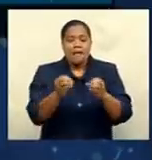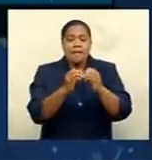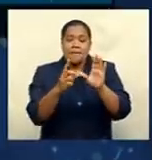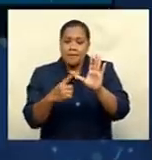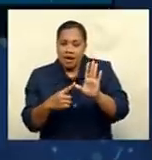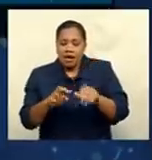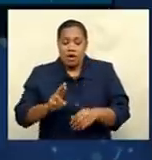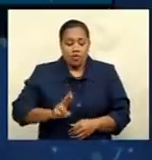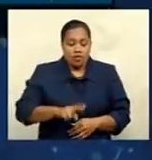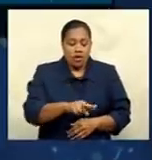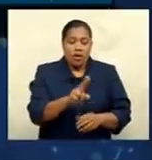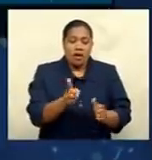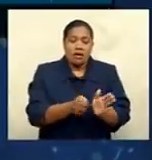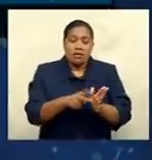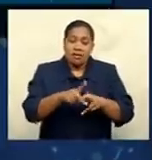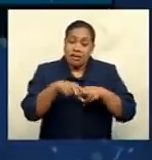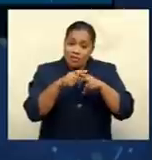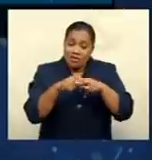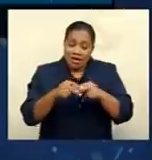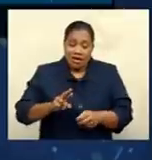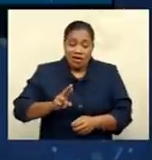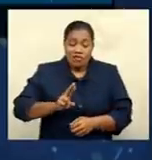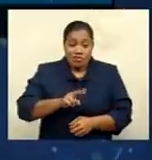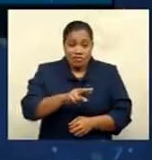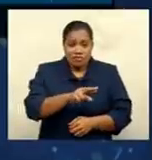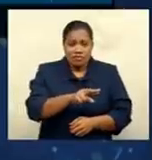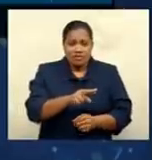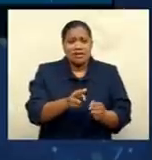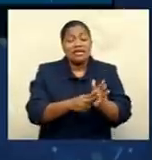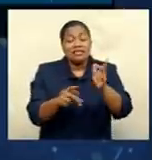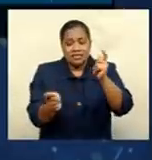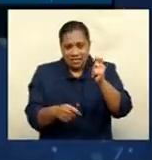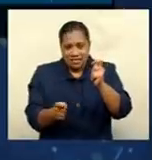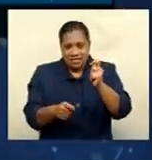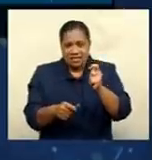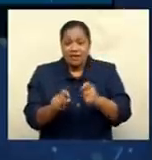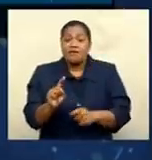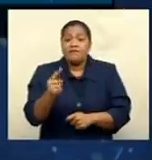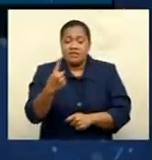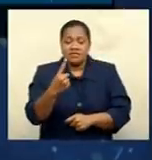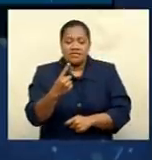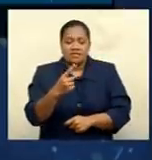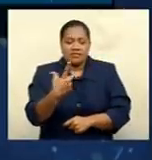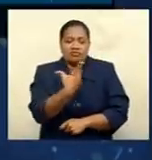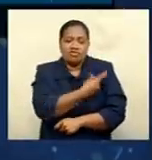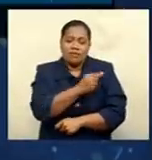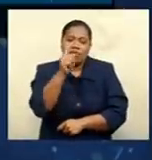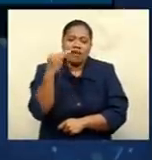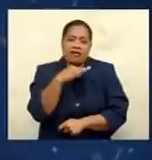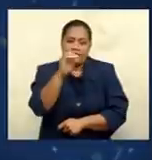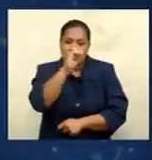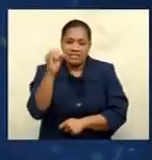Rewa, Nandronga and Tasiri, which are all 100% first jabbed. Next is Nandi.